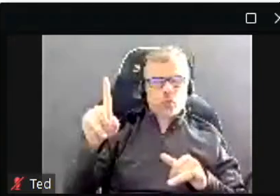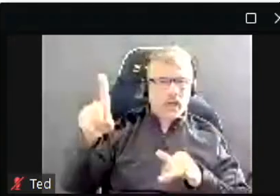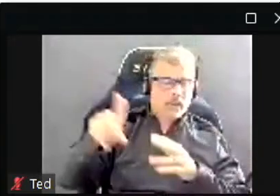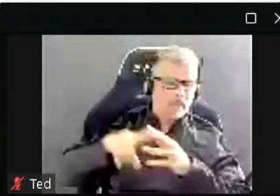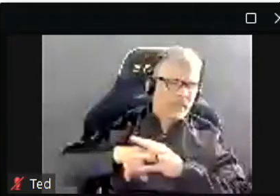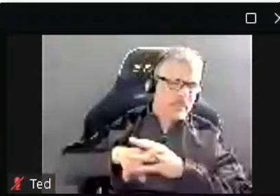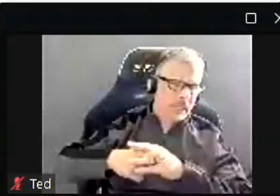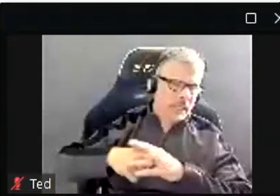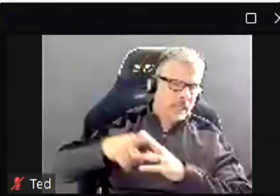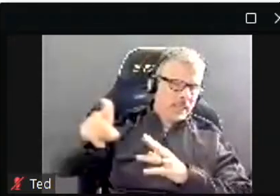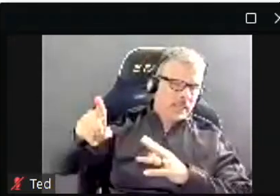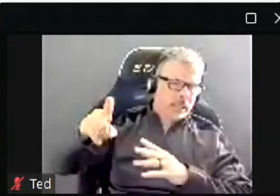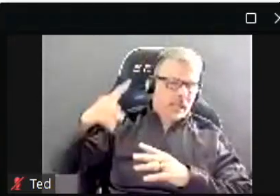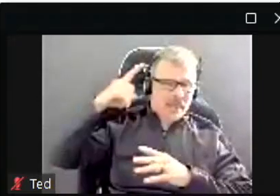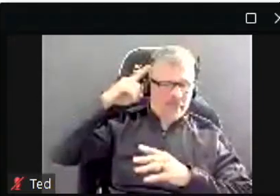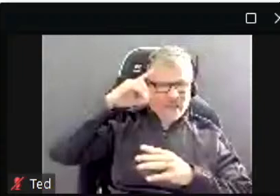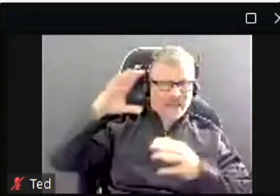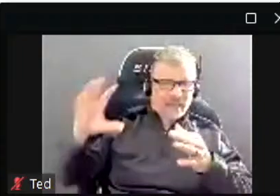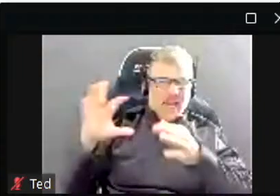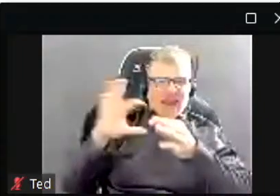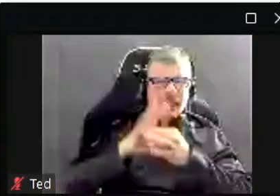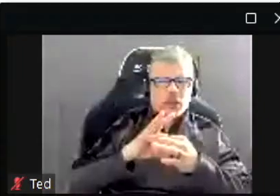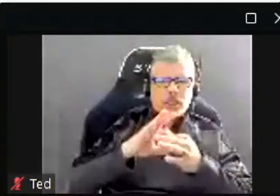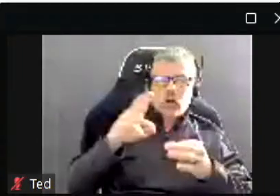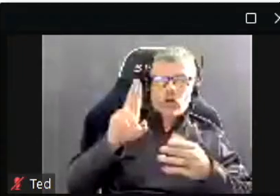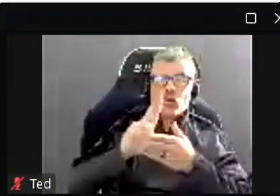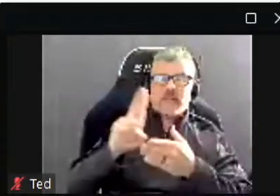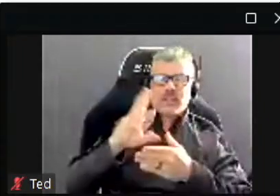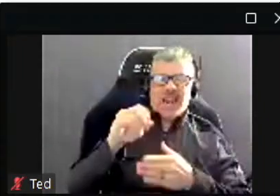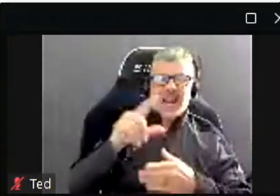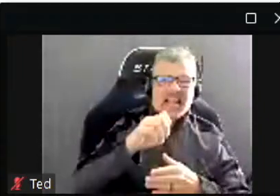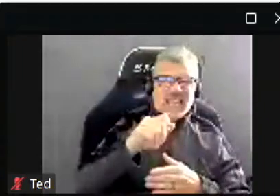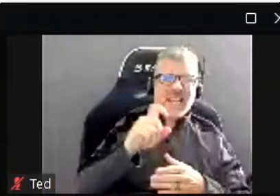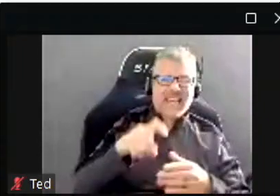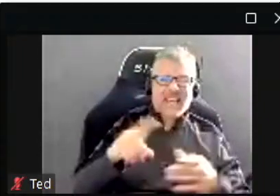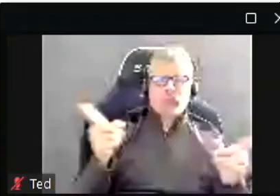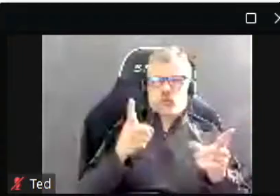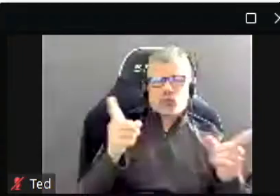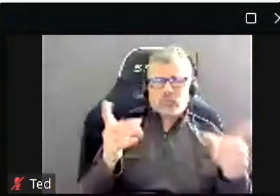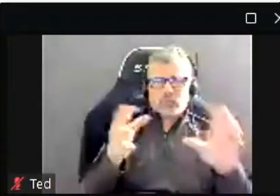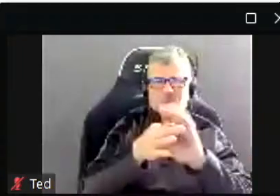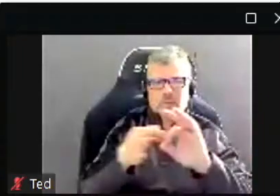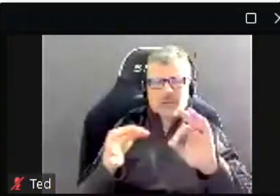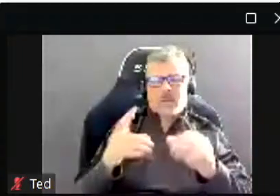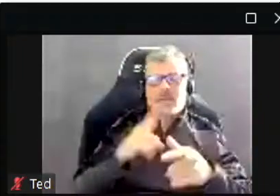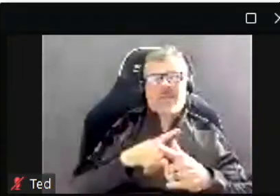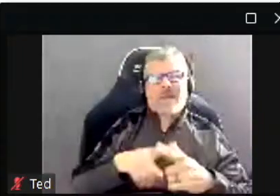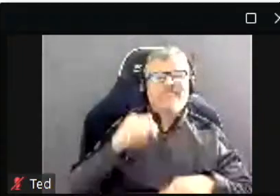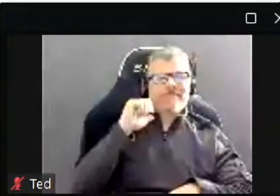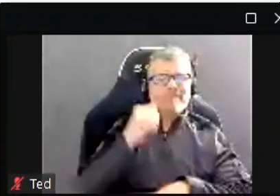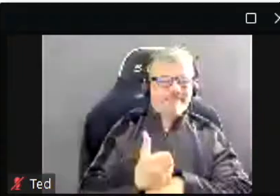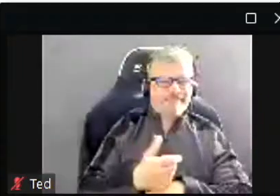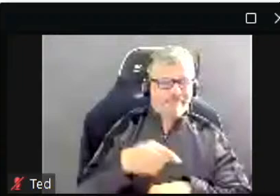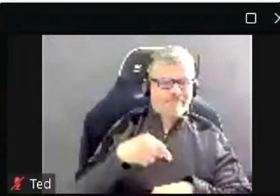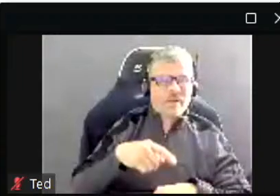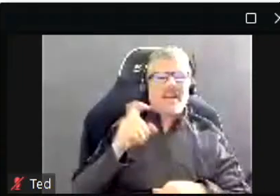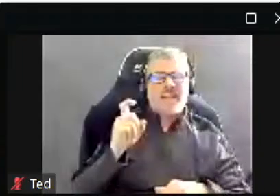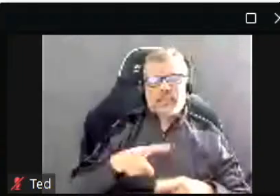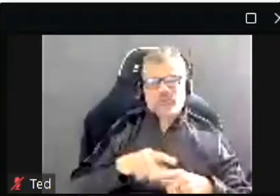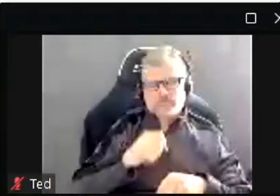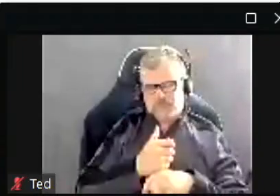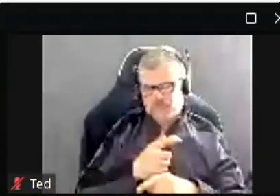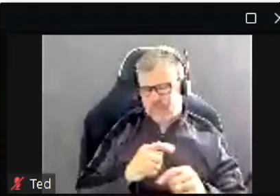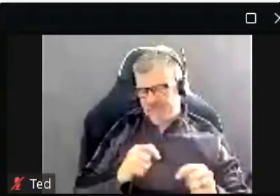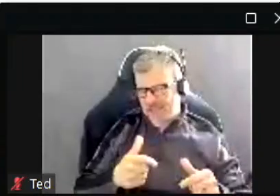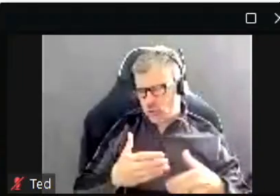think the connection between the LEAs and universities, we need to talk, and then implementation probably needs to go out quicker. If it ends up